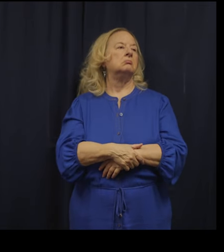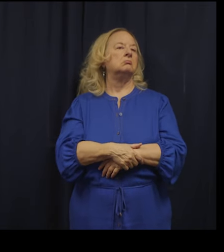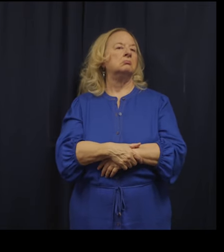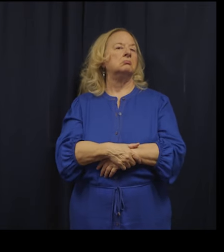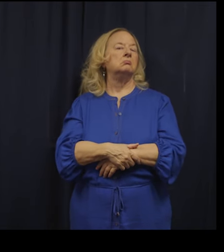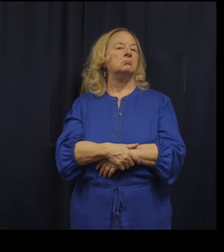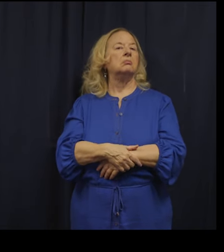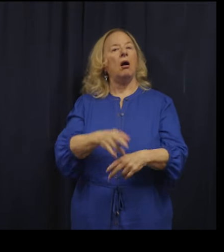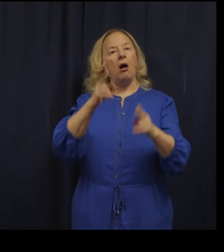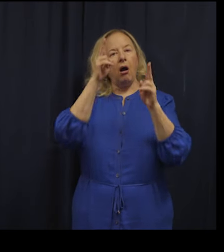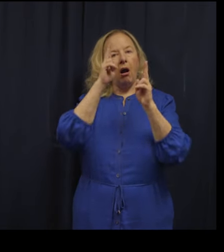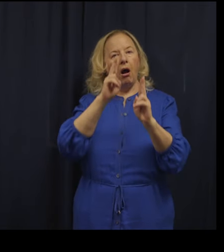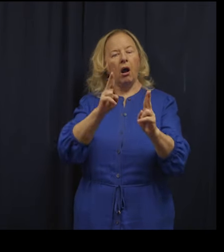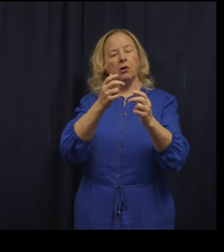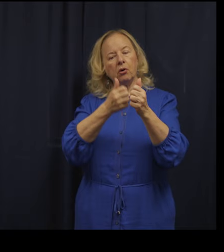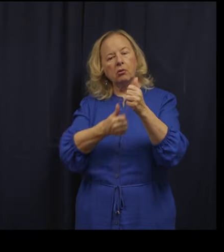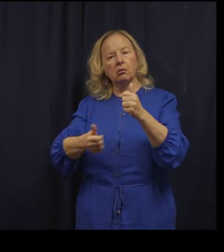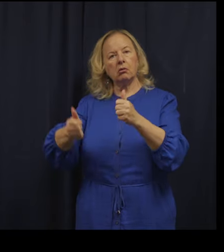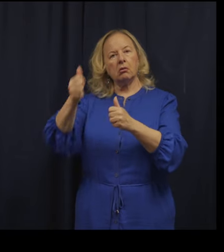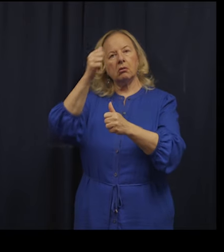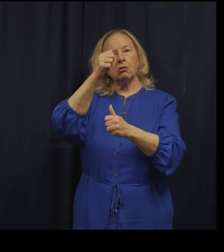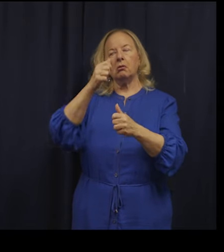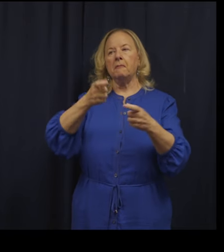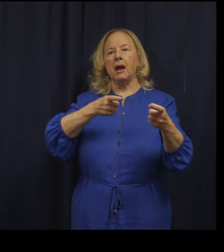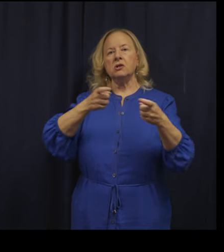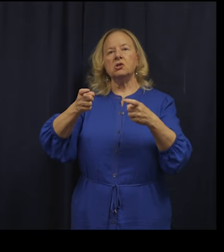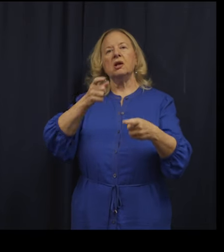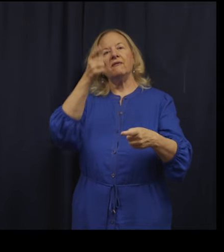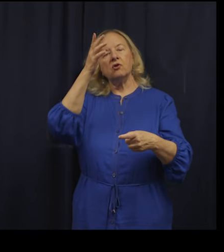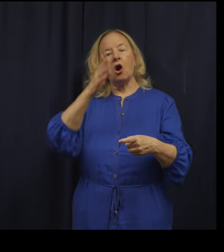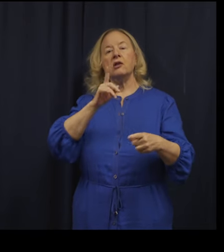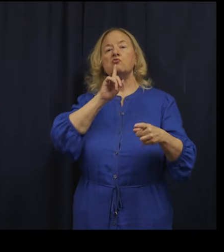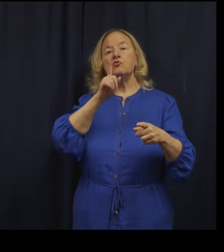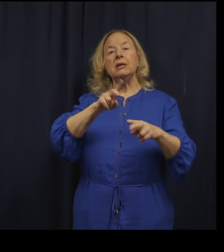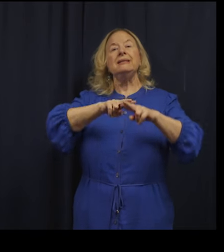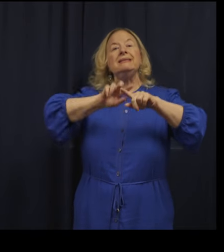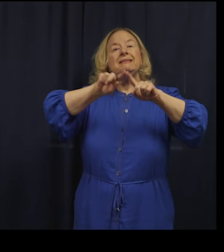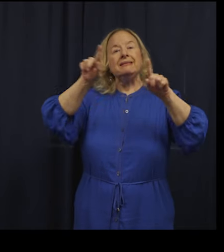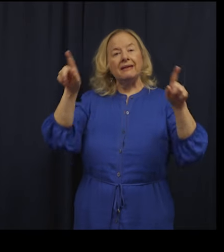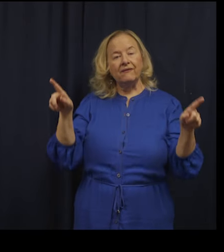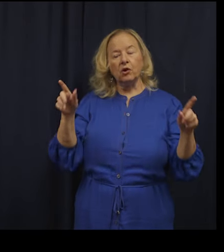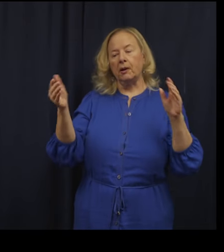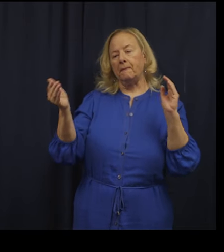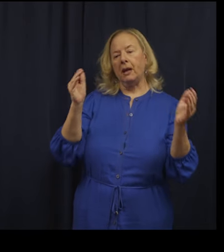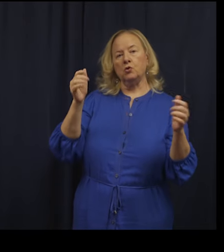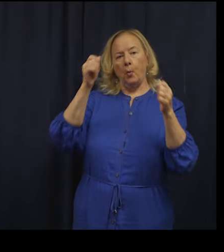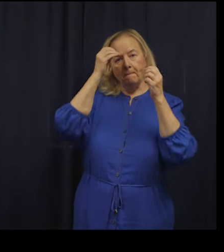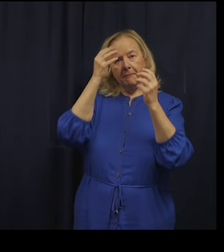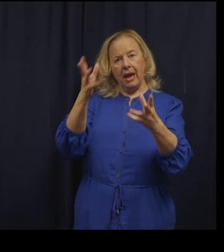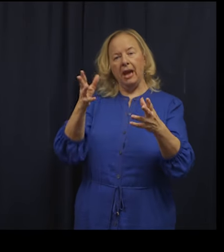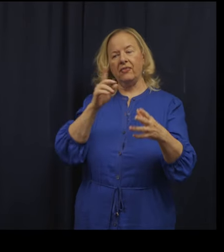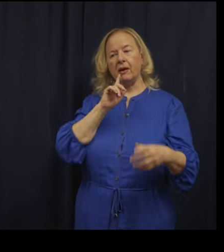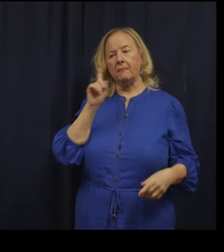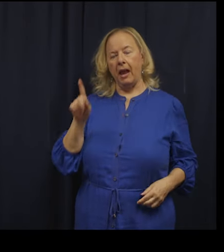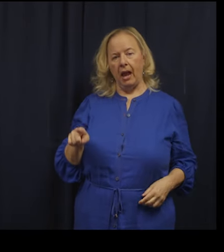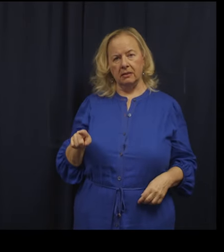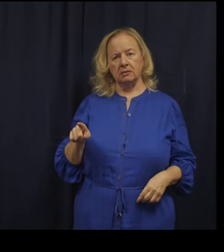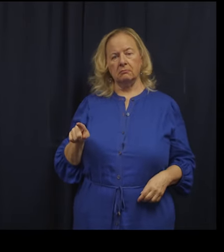And honoring the majesty of God is also very different from merely obeying his commands.